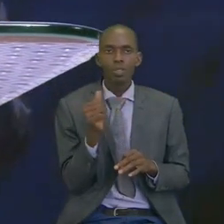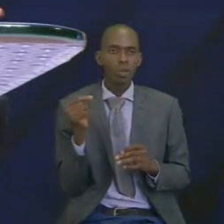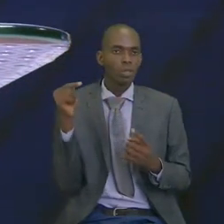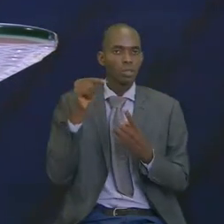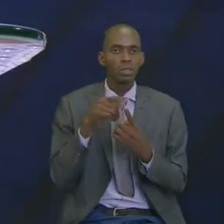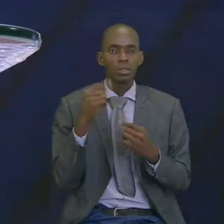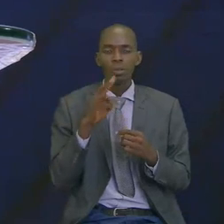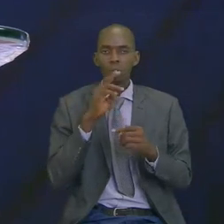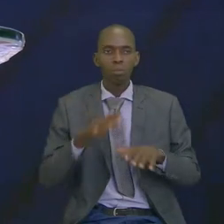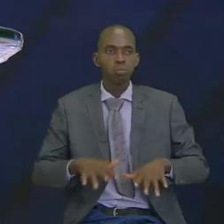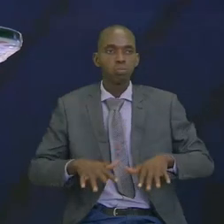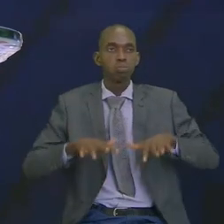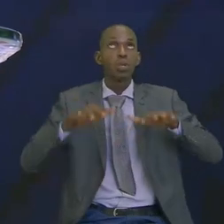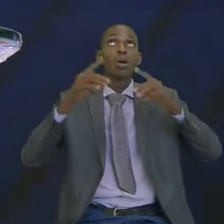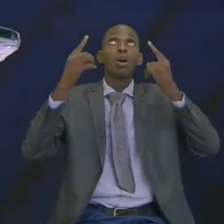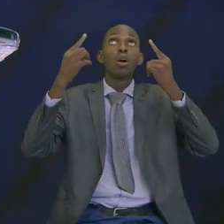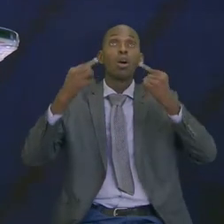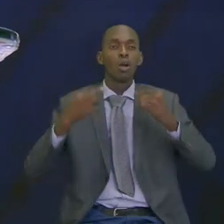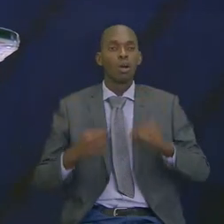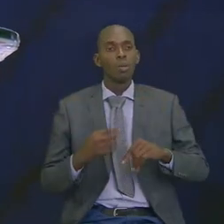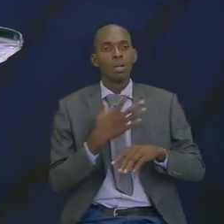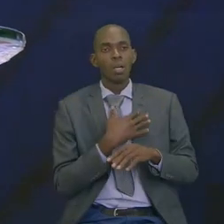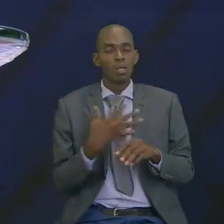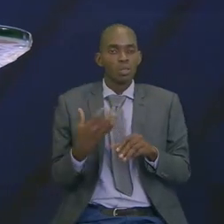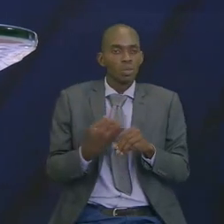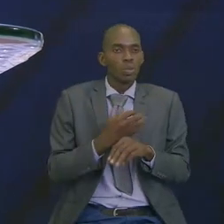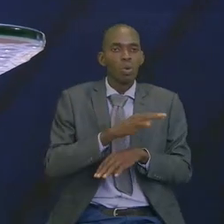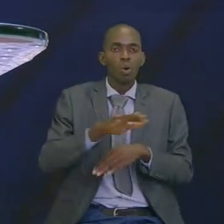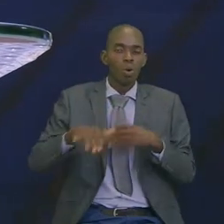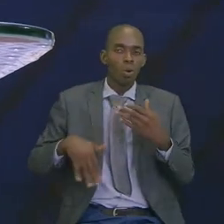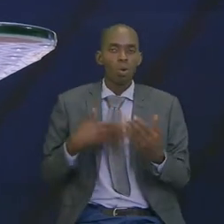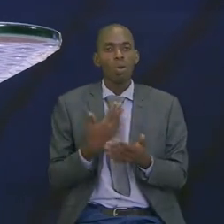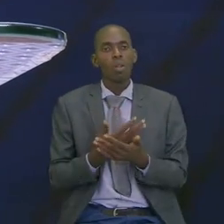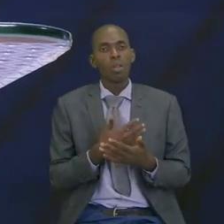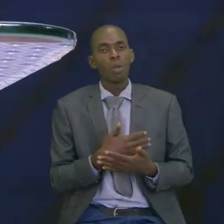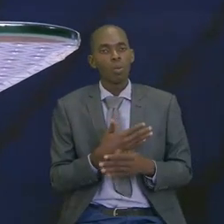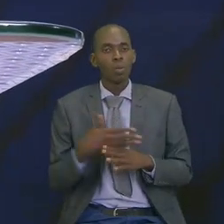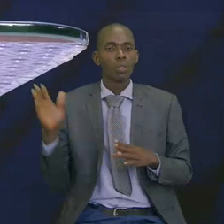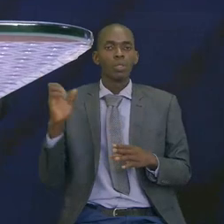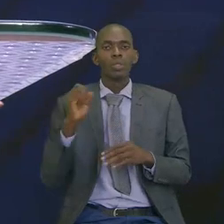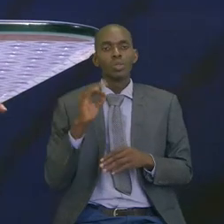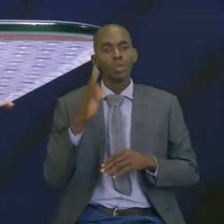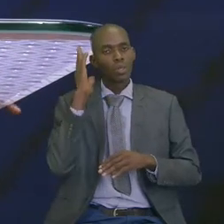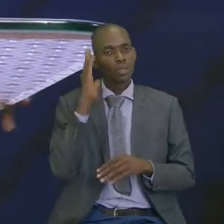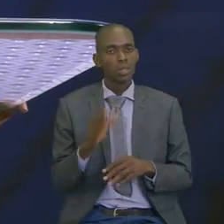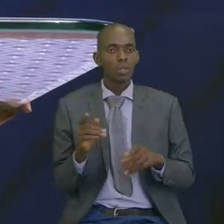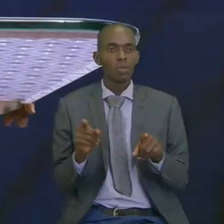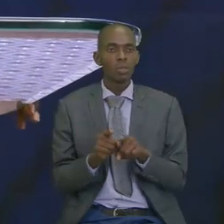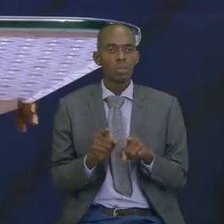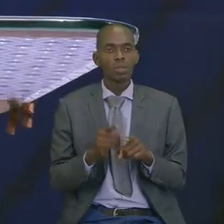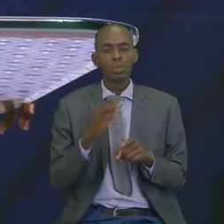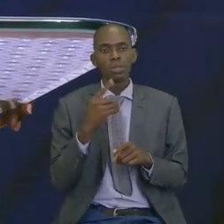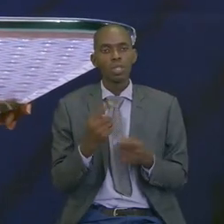not until the flood came and took them all away. So shall also